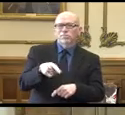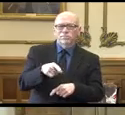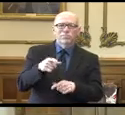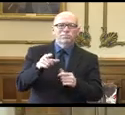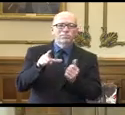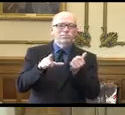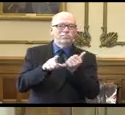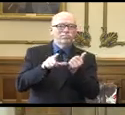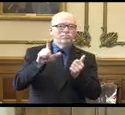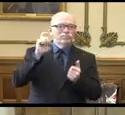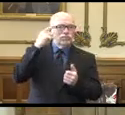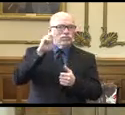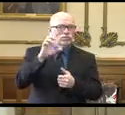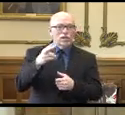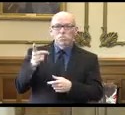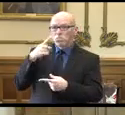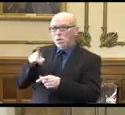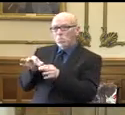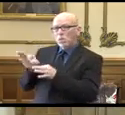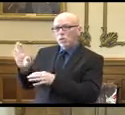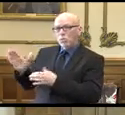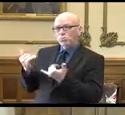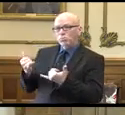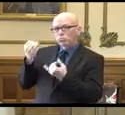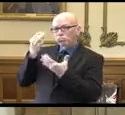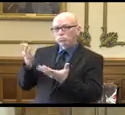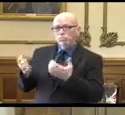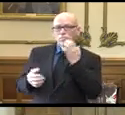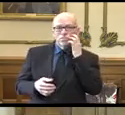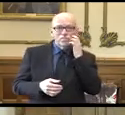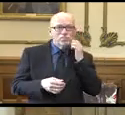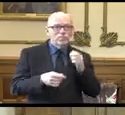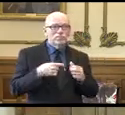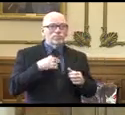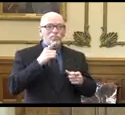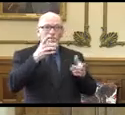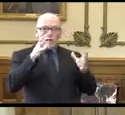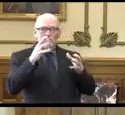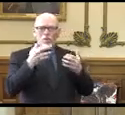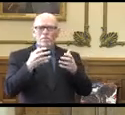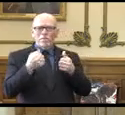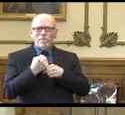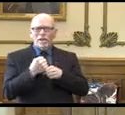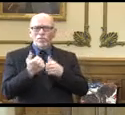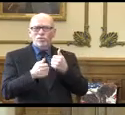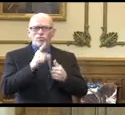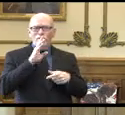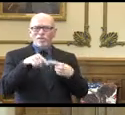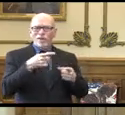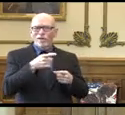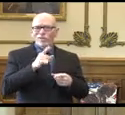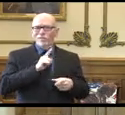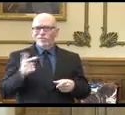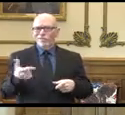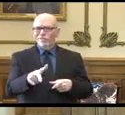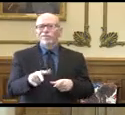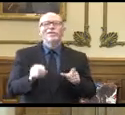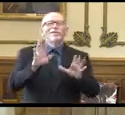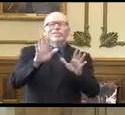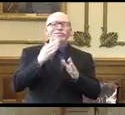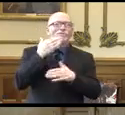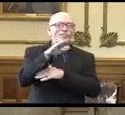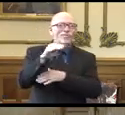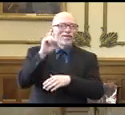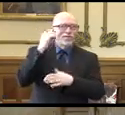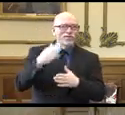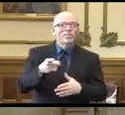some of the latest numbers on the ground. Switch from basketball to baseball. Basketball to baseball. That's right. Thank you, Governor. Good afternoon,